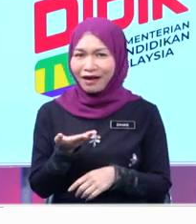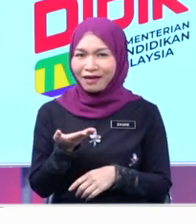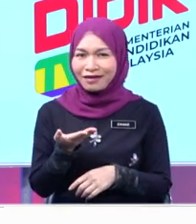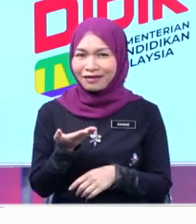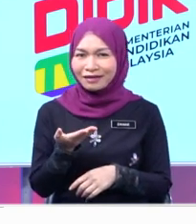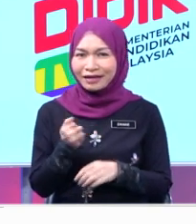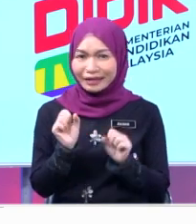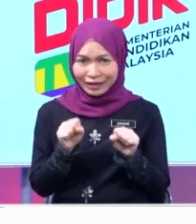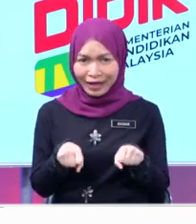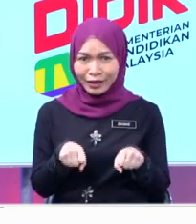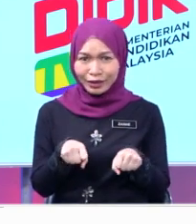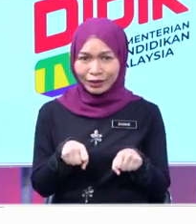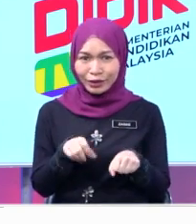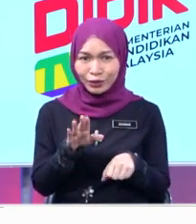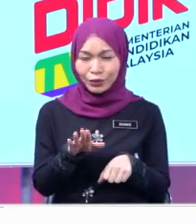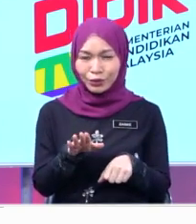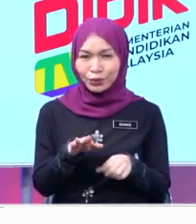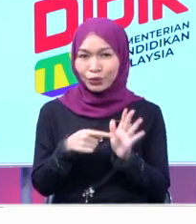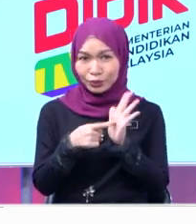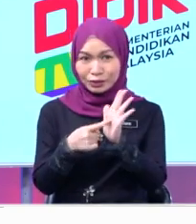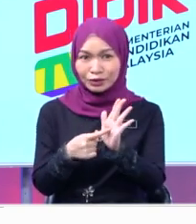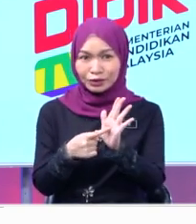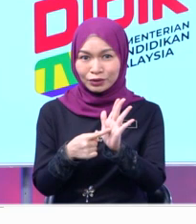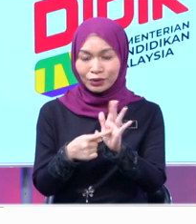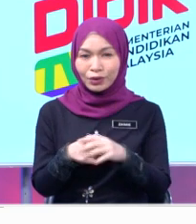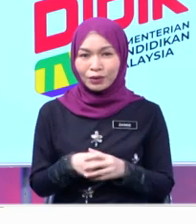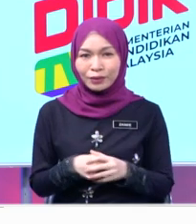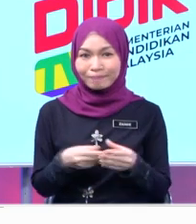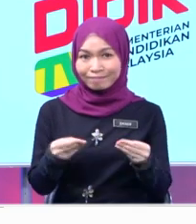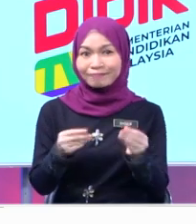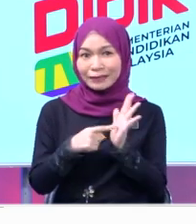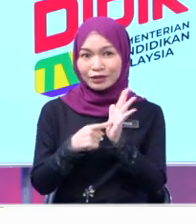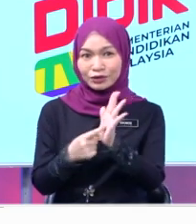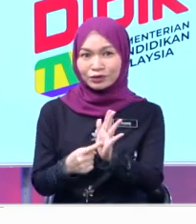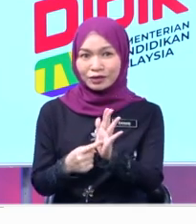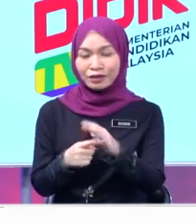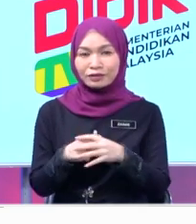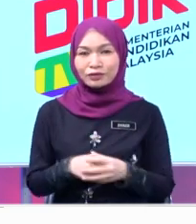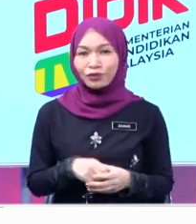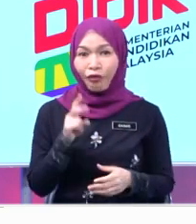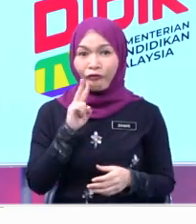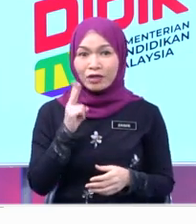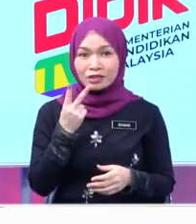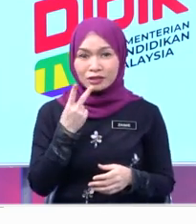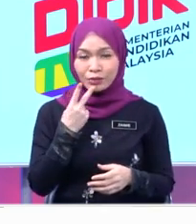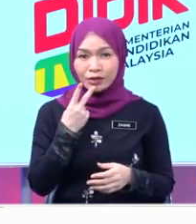the sentence? Okay, for example, like cucumber, and then